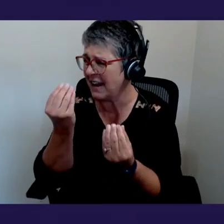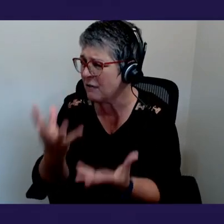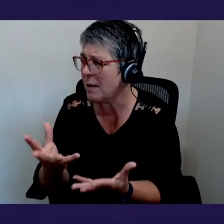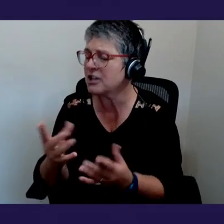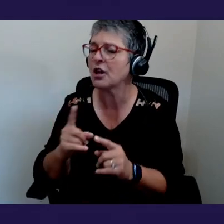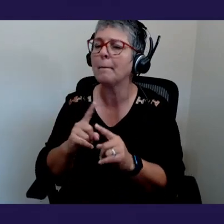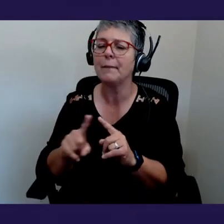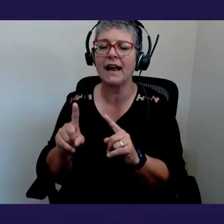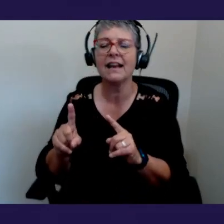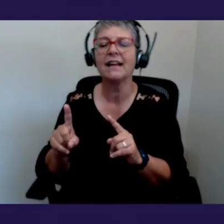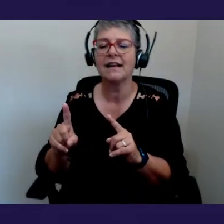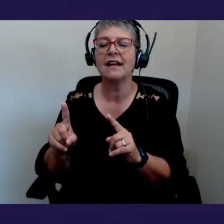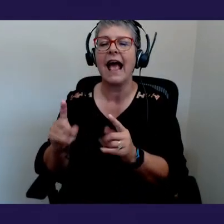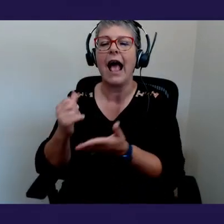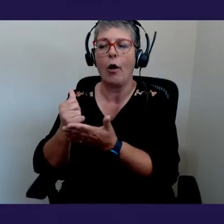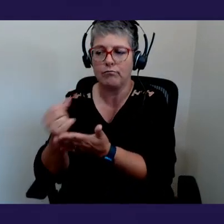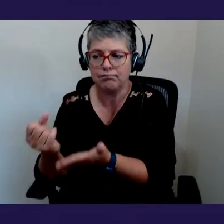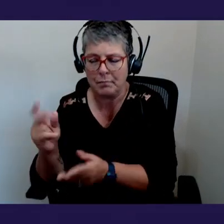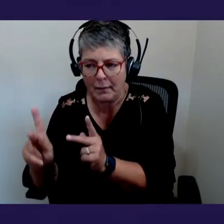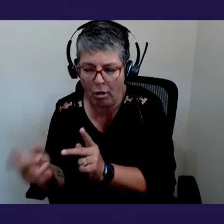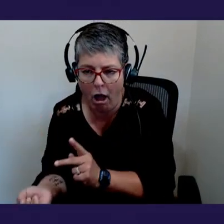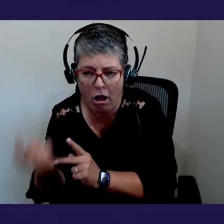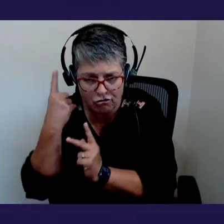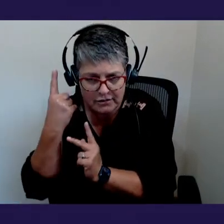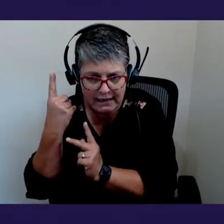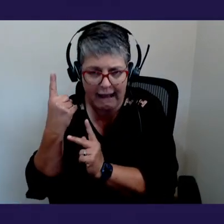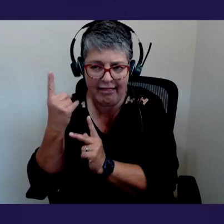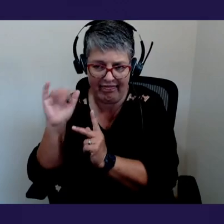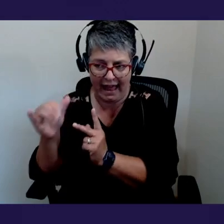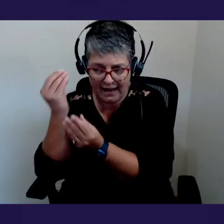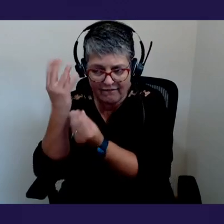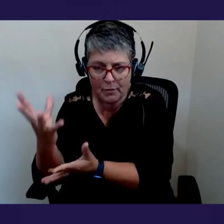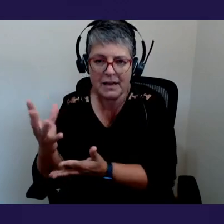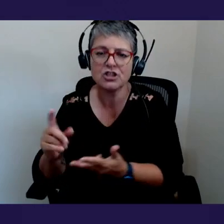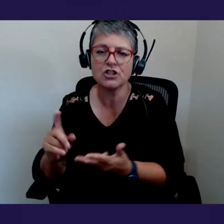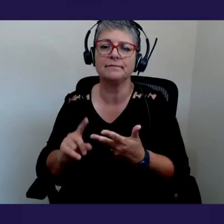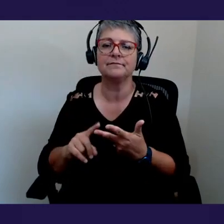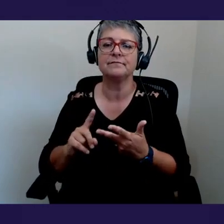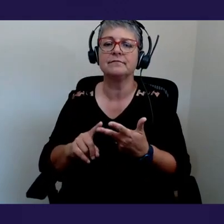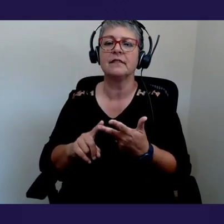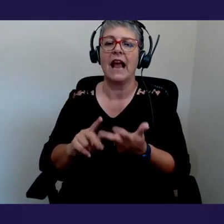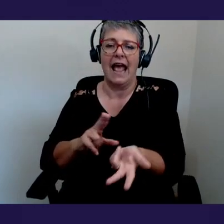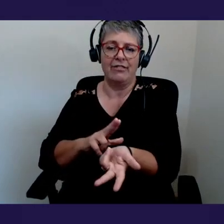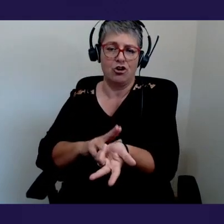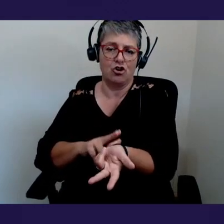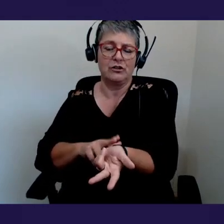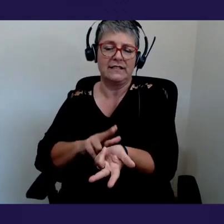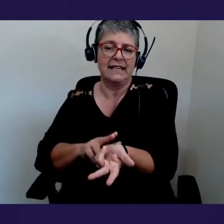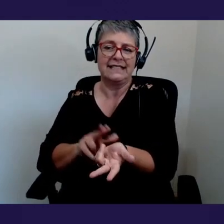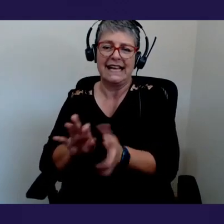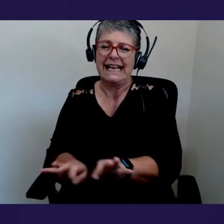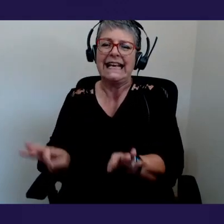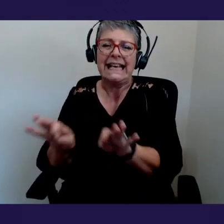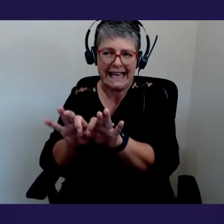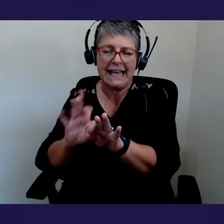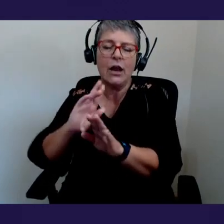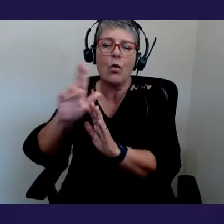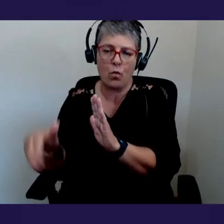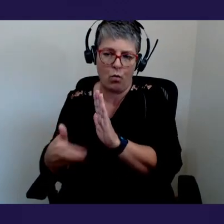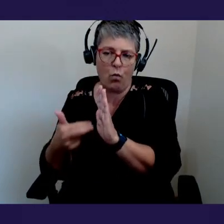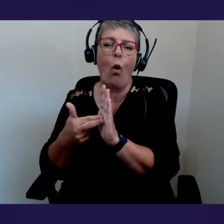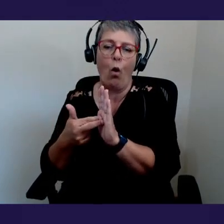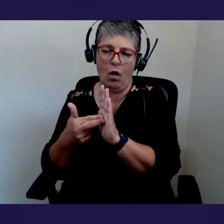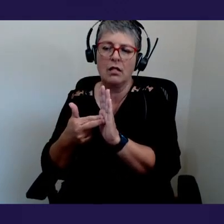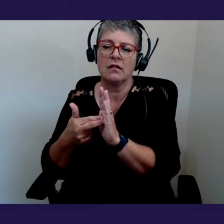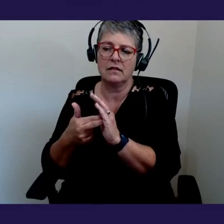meaning and context and action in people's lives. And finally, that key role of the nursing discipline as role models for health